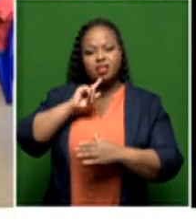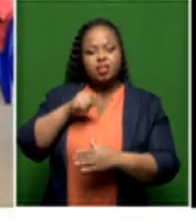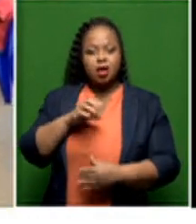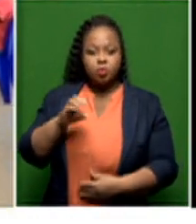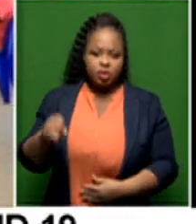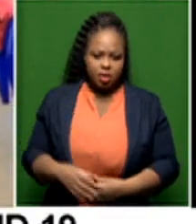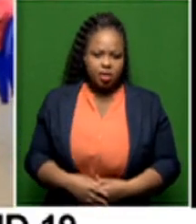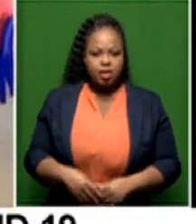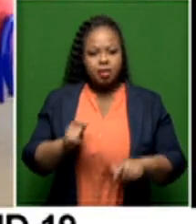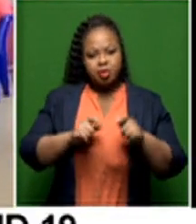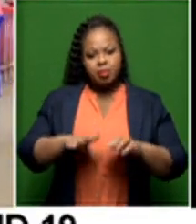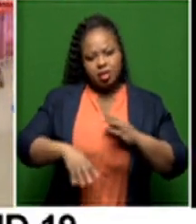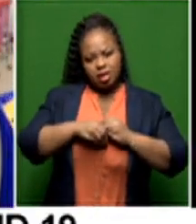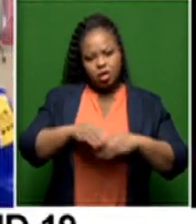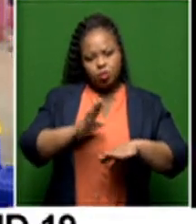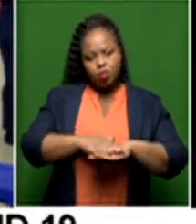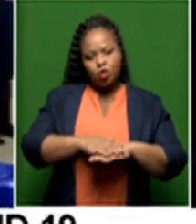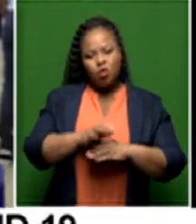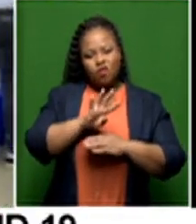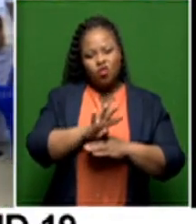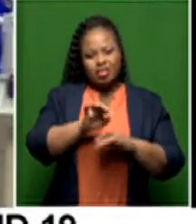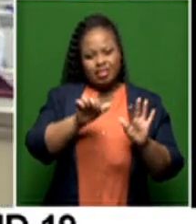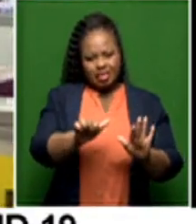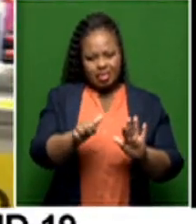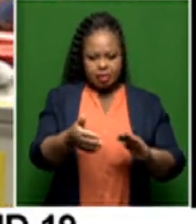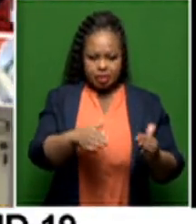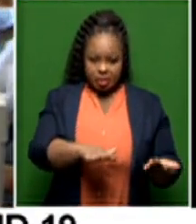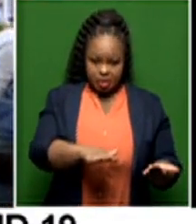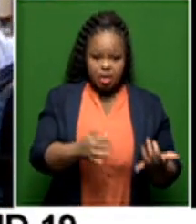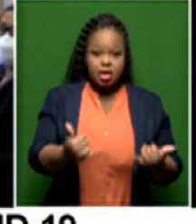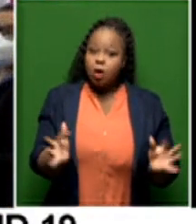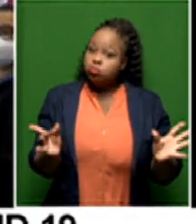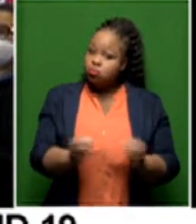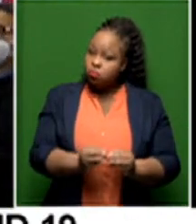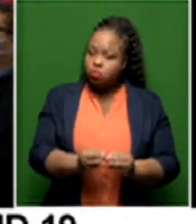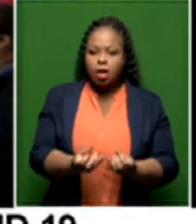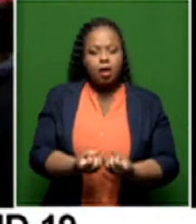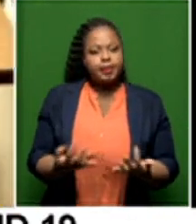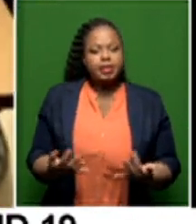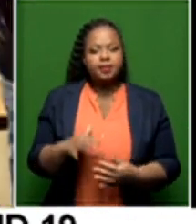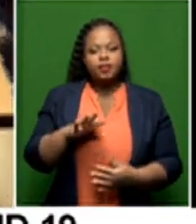1,588,000. 46 deaths were also recorded during this time, taking the death toll to